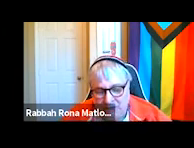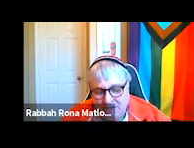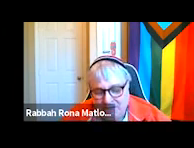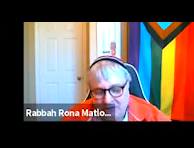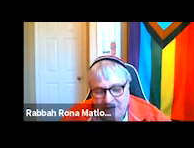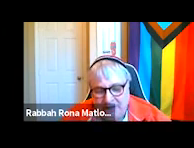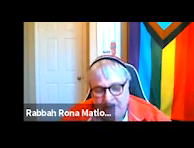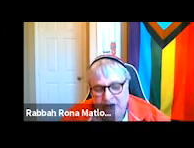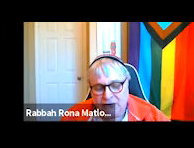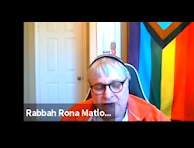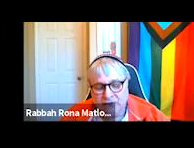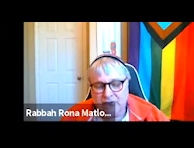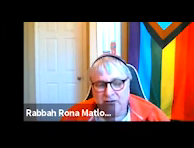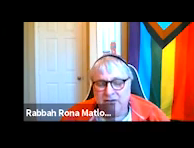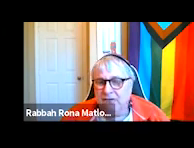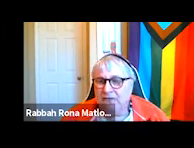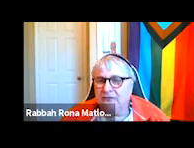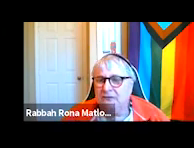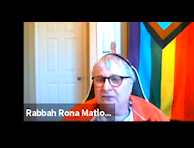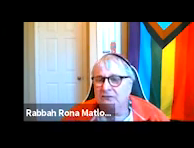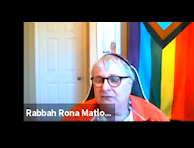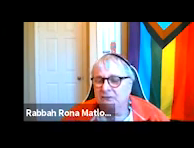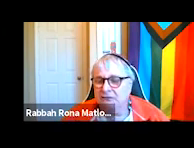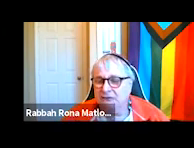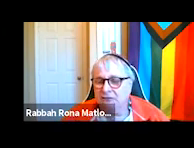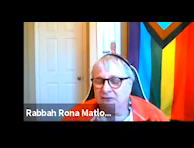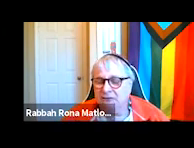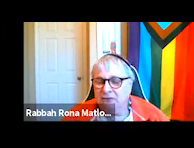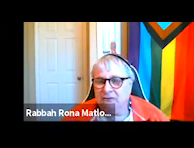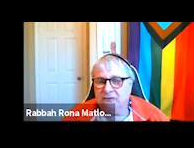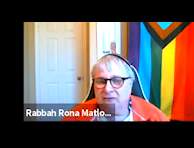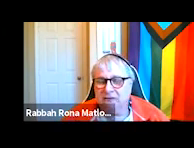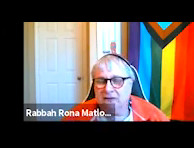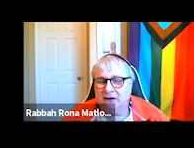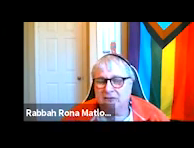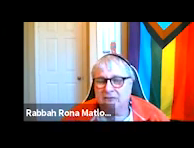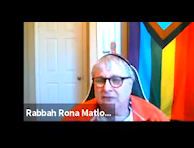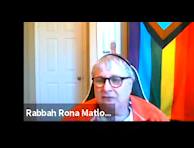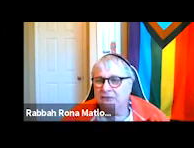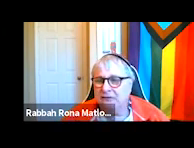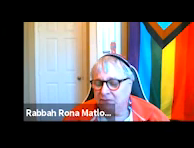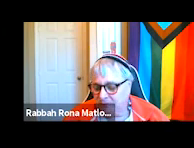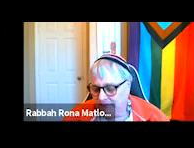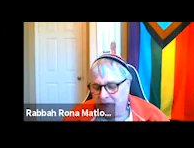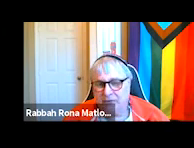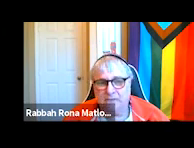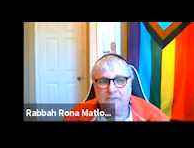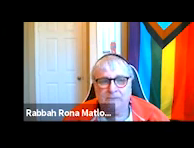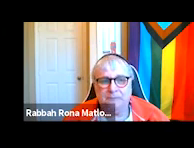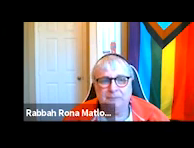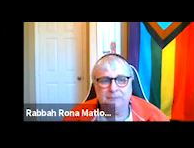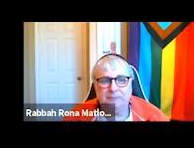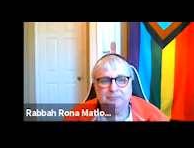And when people have other underlying conditions, obviously it hugely aggravates and exacerbates